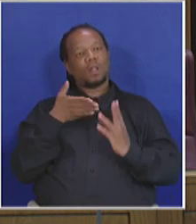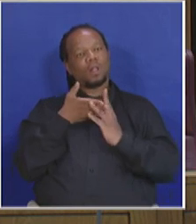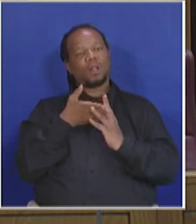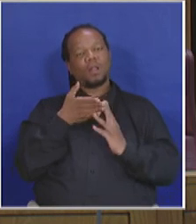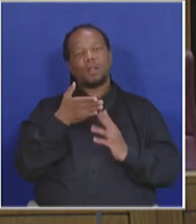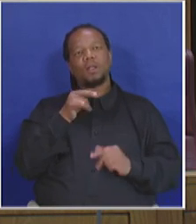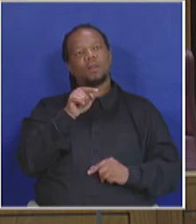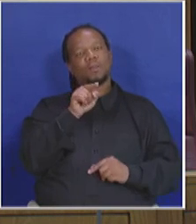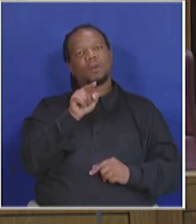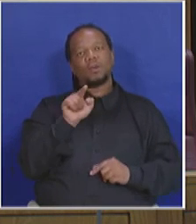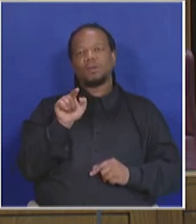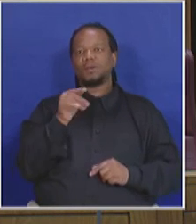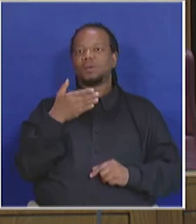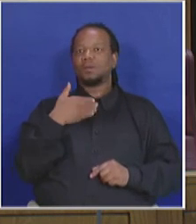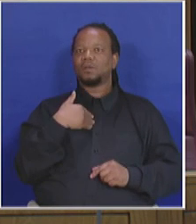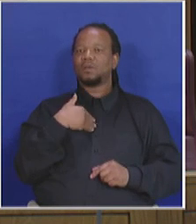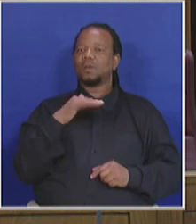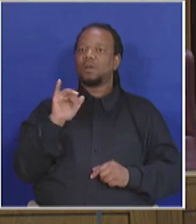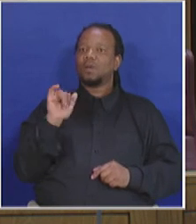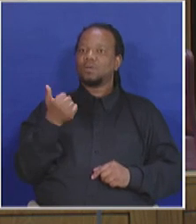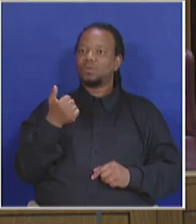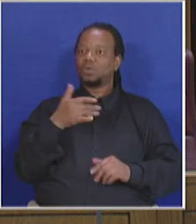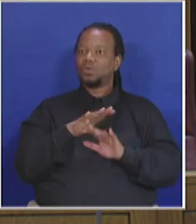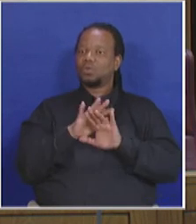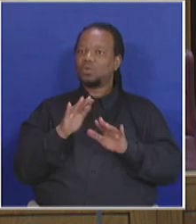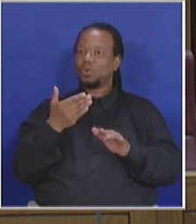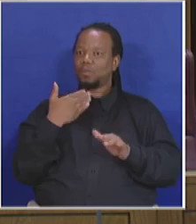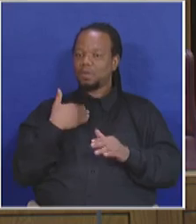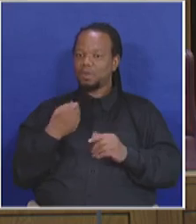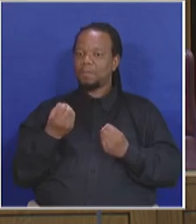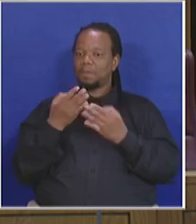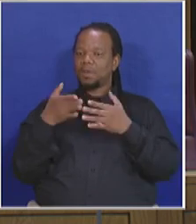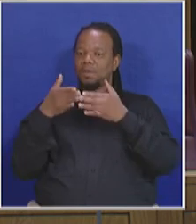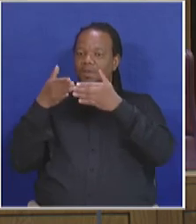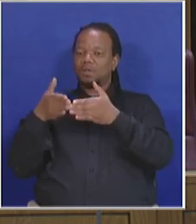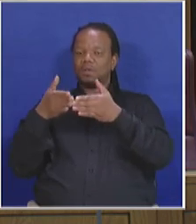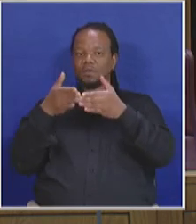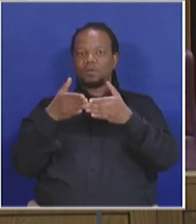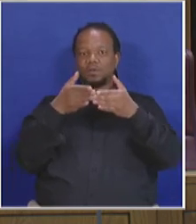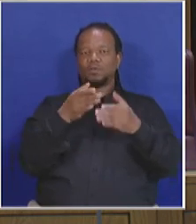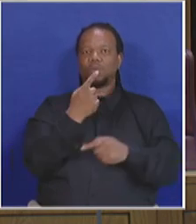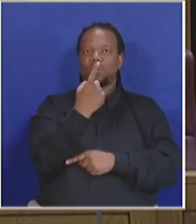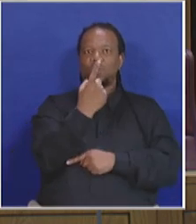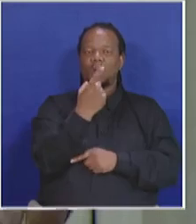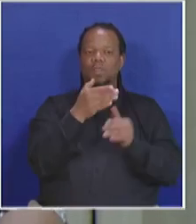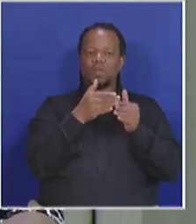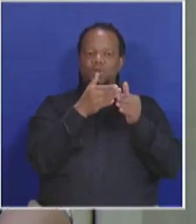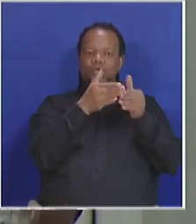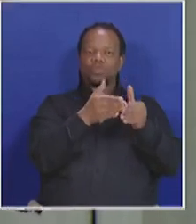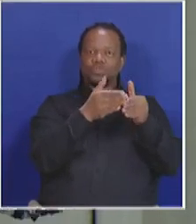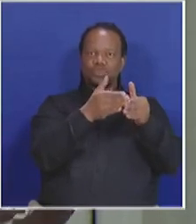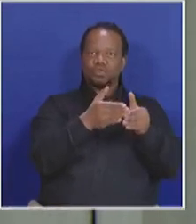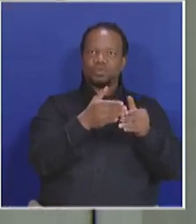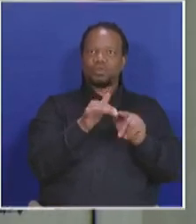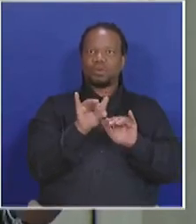of correction through you. It's not sheeps, it's sheep. Thank you. Oh, thank you for the English. Thank you very much. It's ship, say you